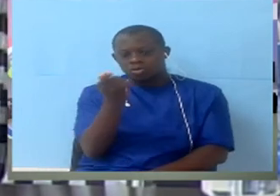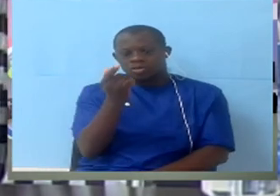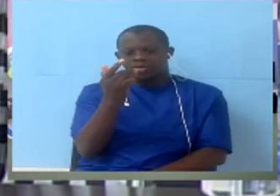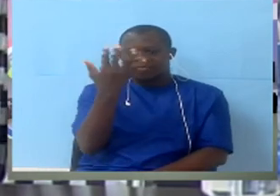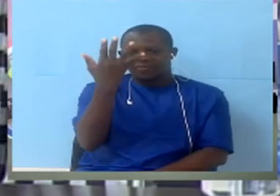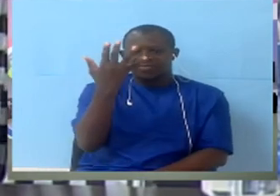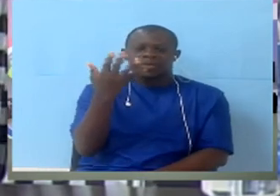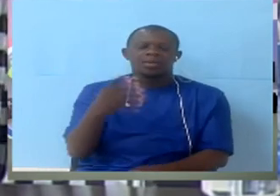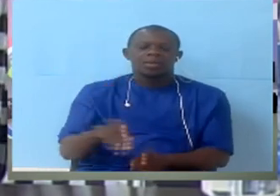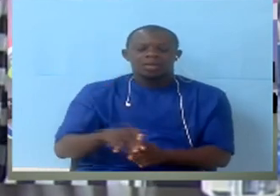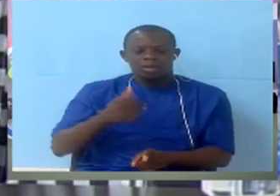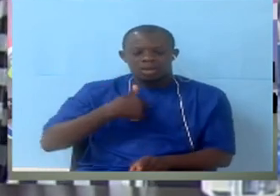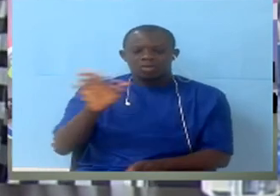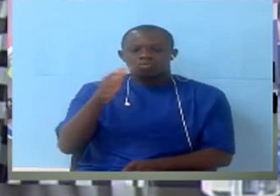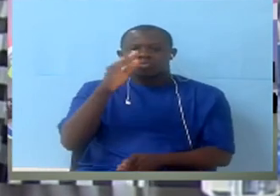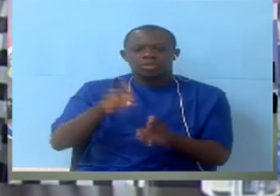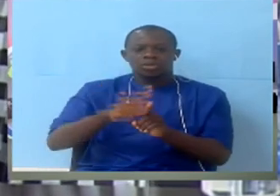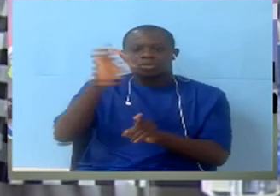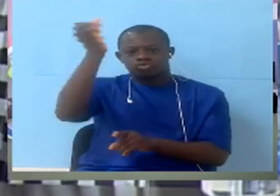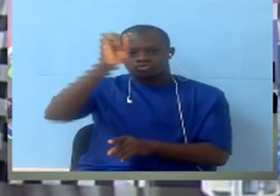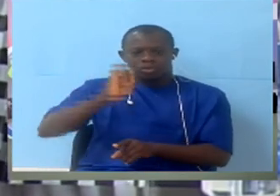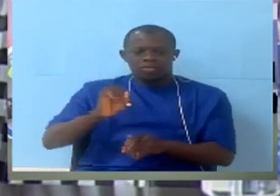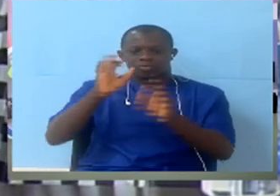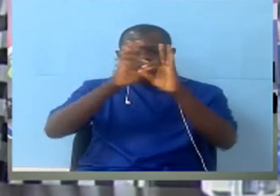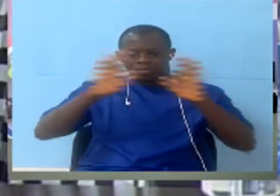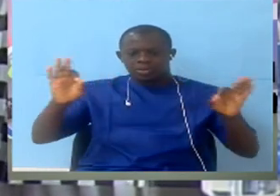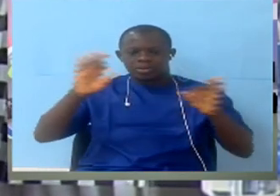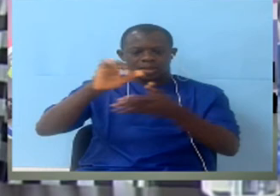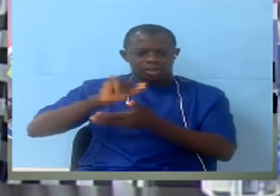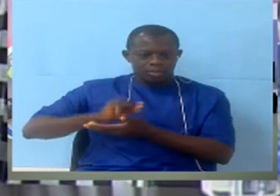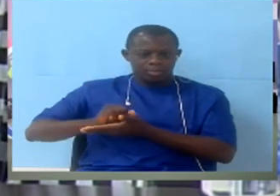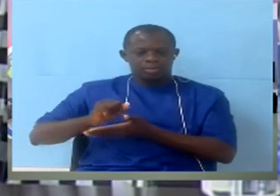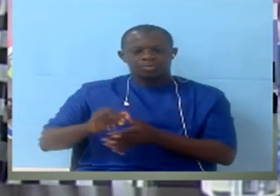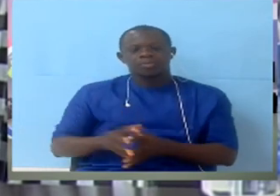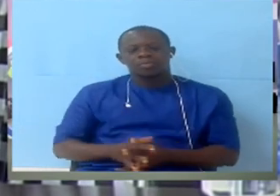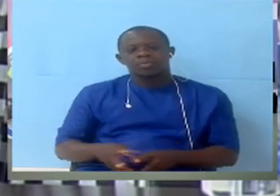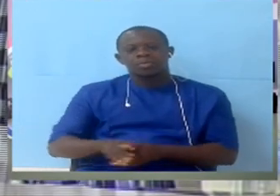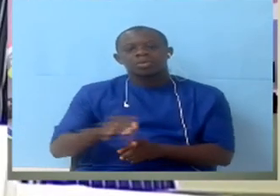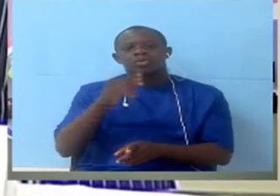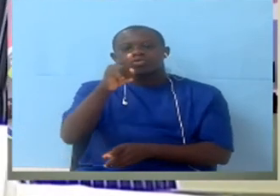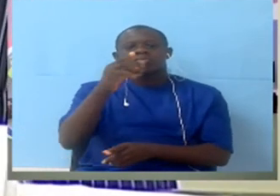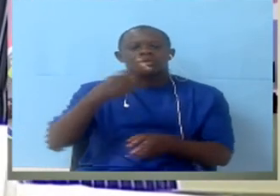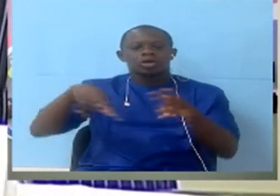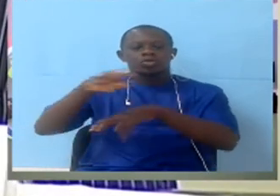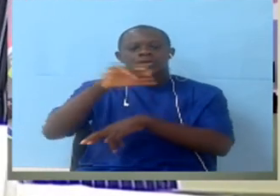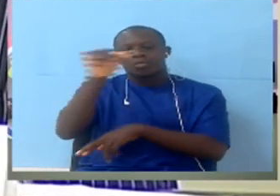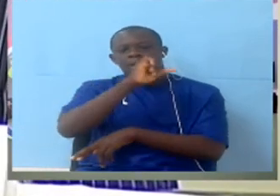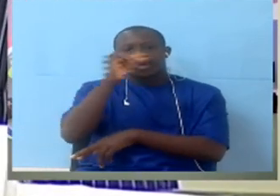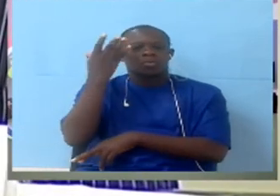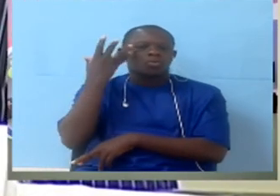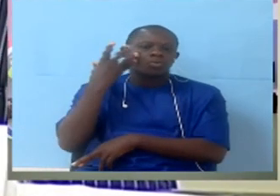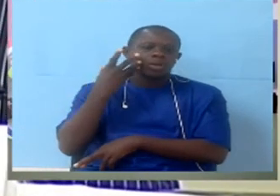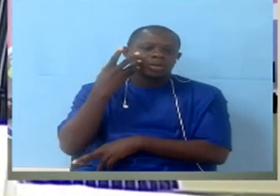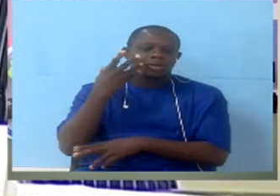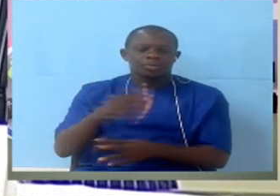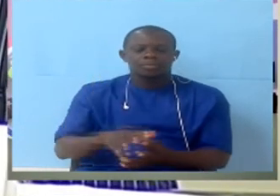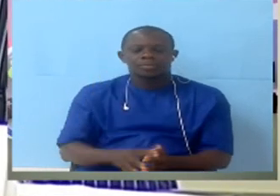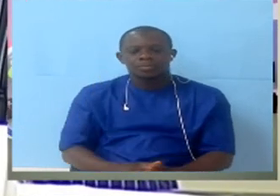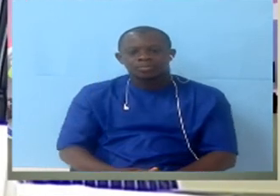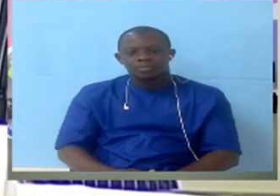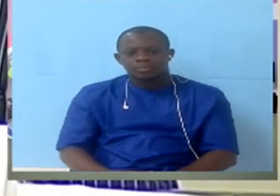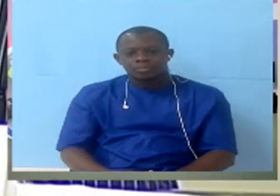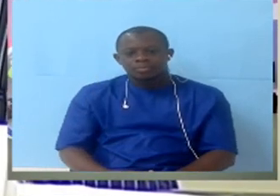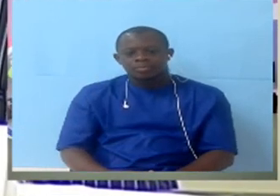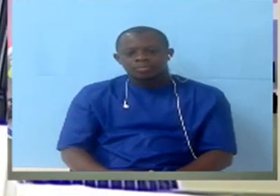on peacekeeping. Then I went to Sudan for peacekeeping. So when did you return? Wari jumale muruntana. Nara